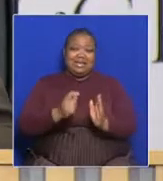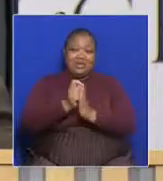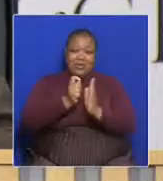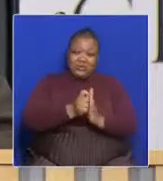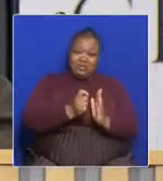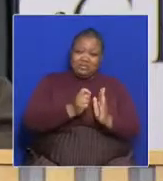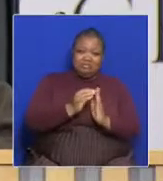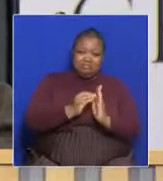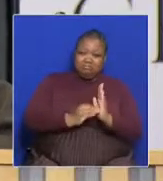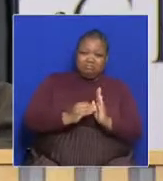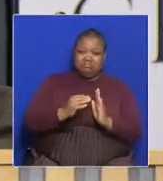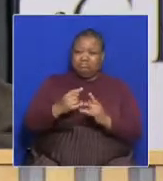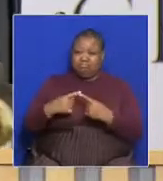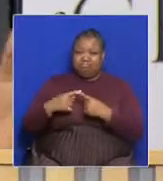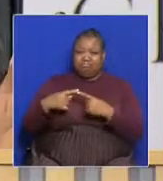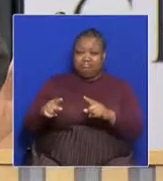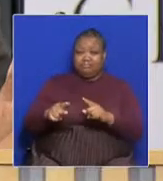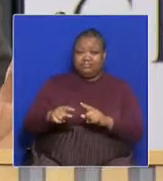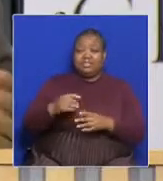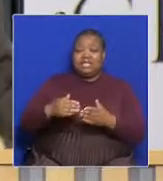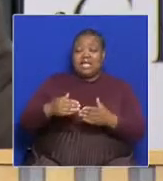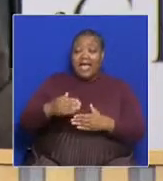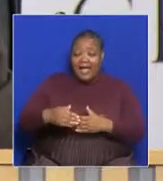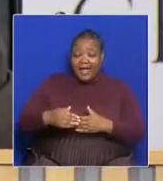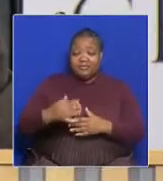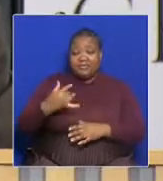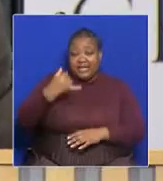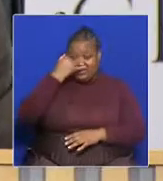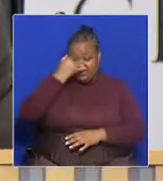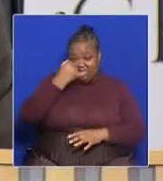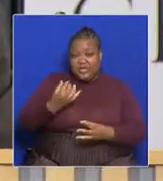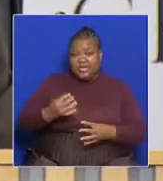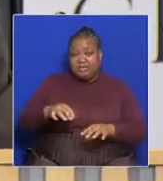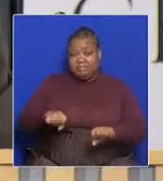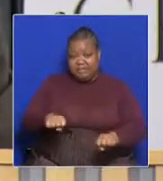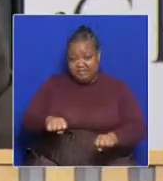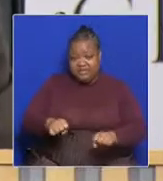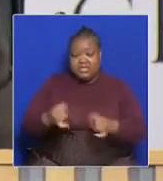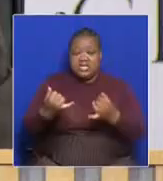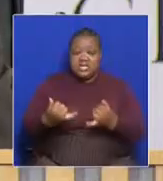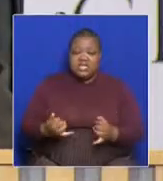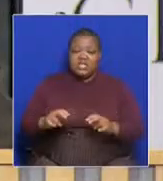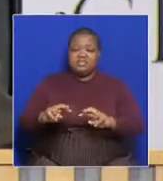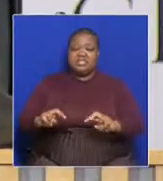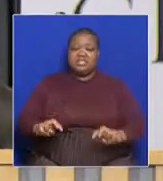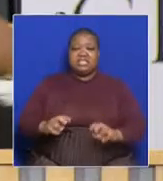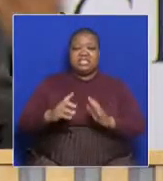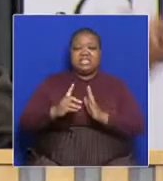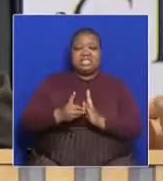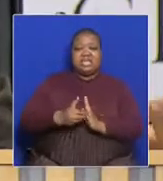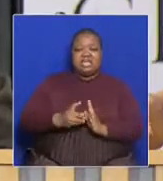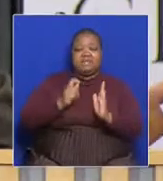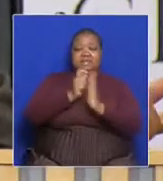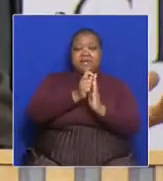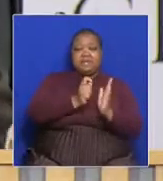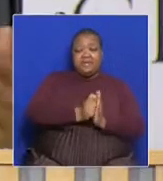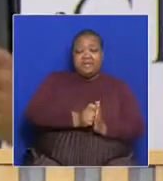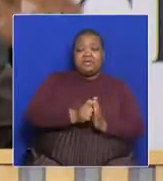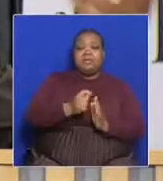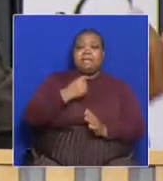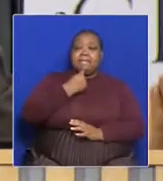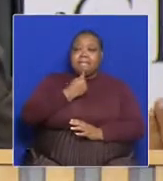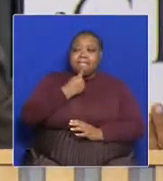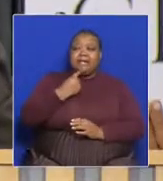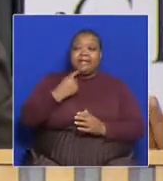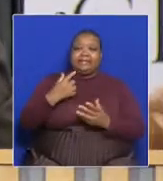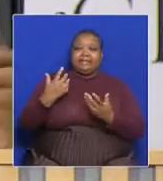seizure. Hence, he was now writing his investigation diary up, but working on hindsight as to what